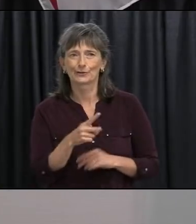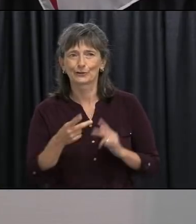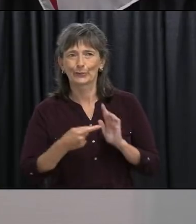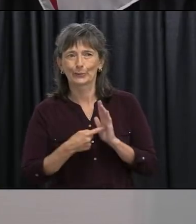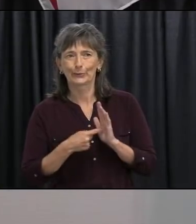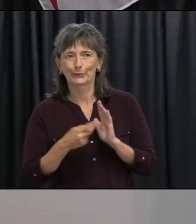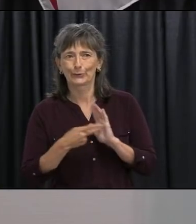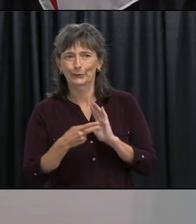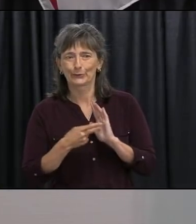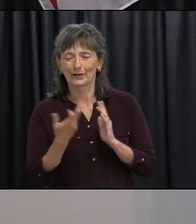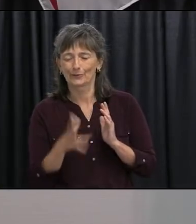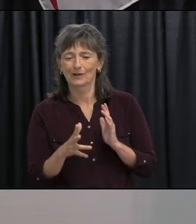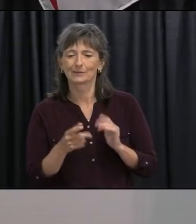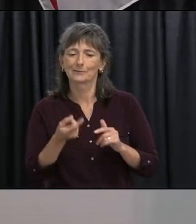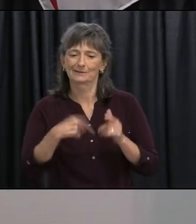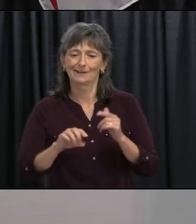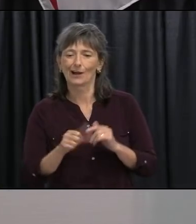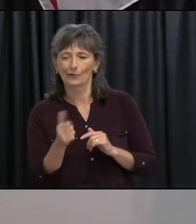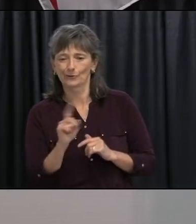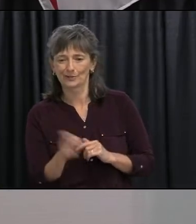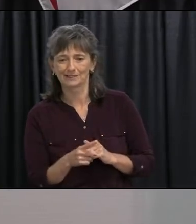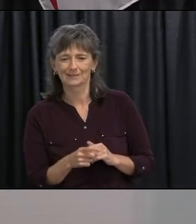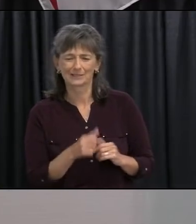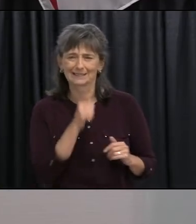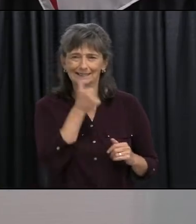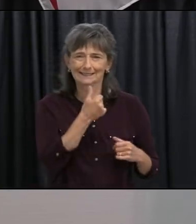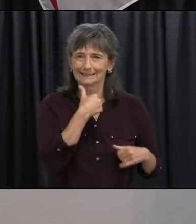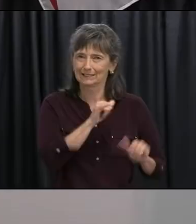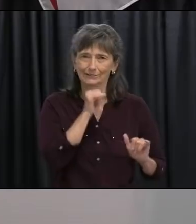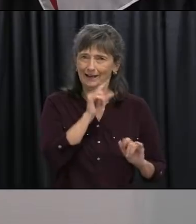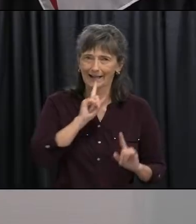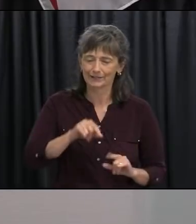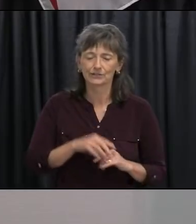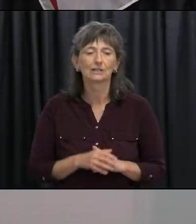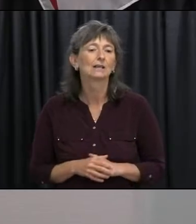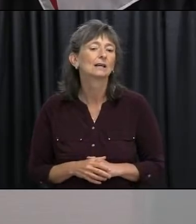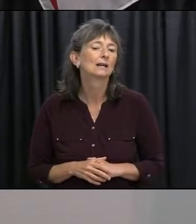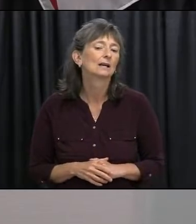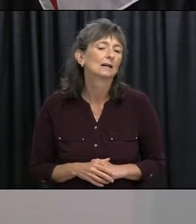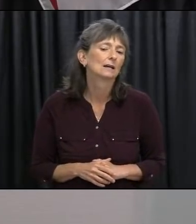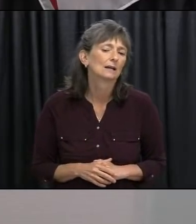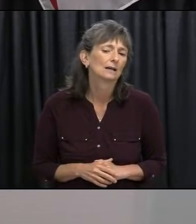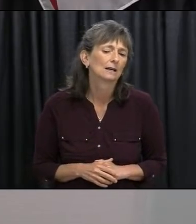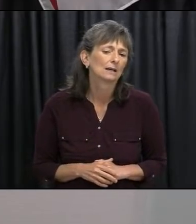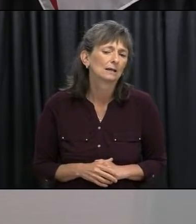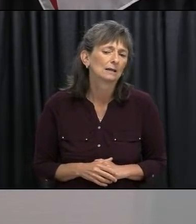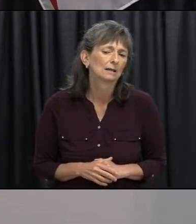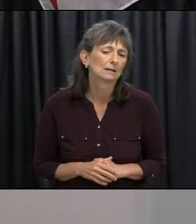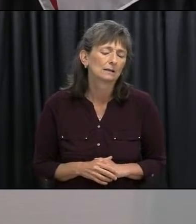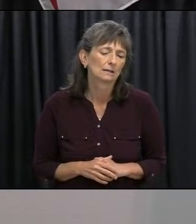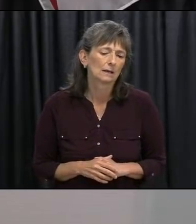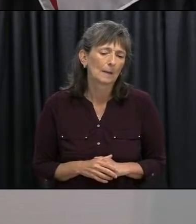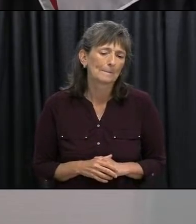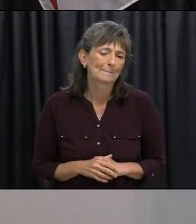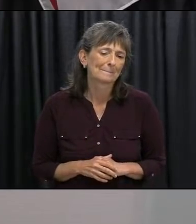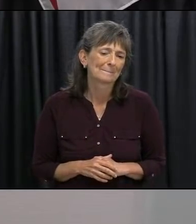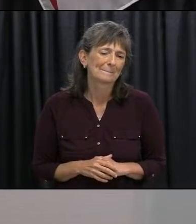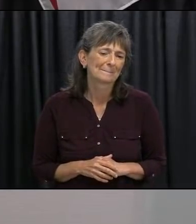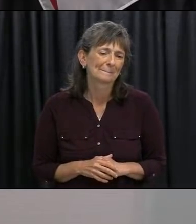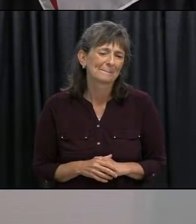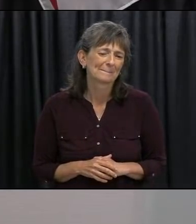because I wanted to get around to this one. Yeah. And that is that several observers they've been raising questions about the